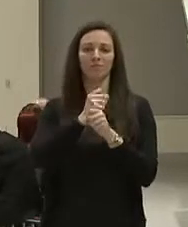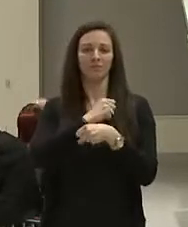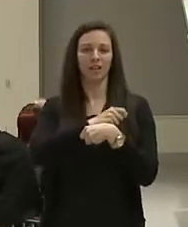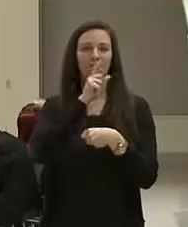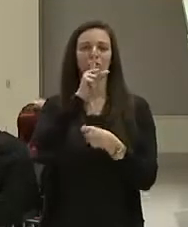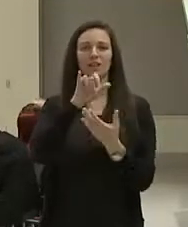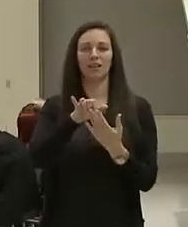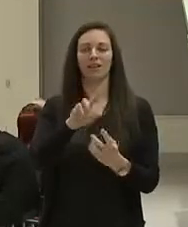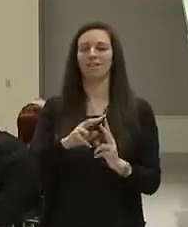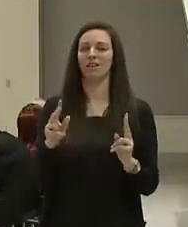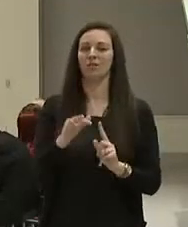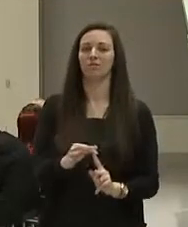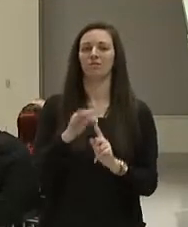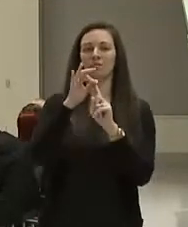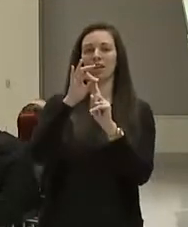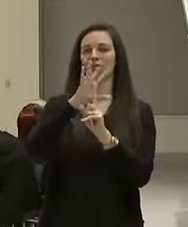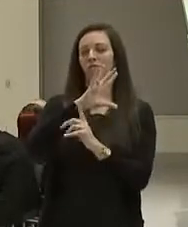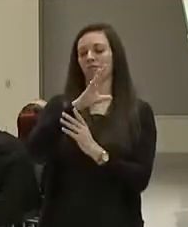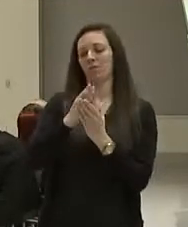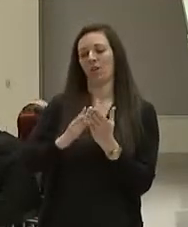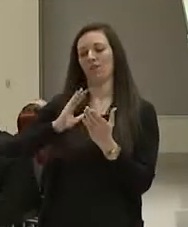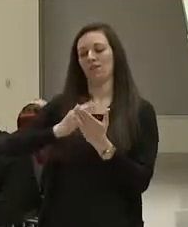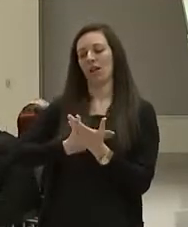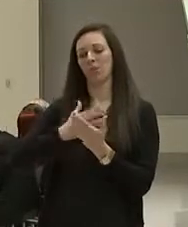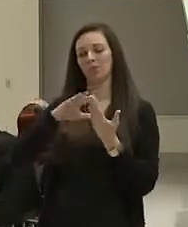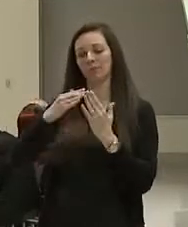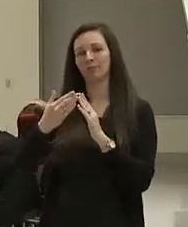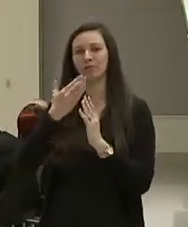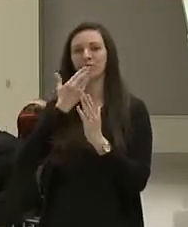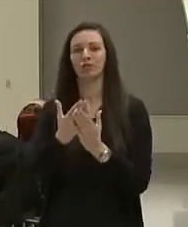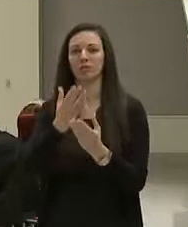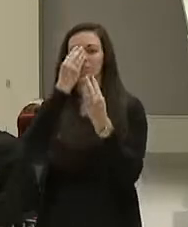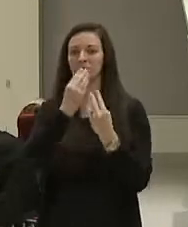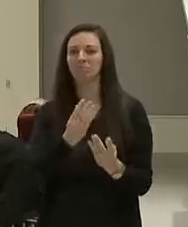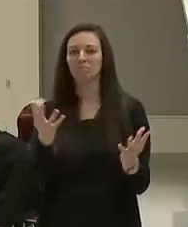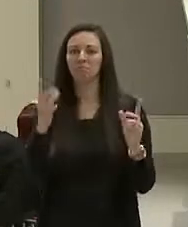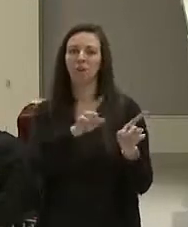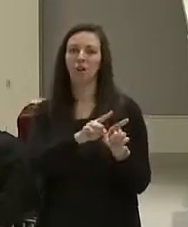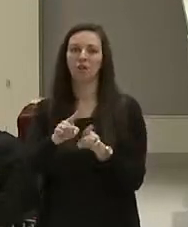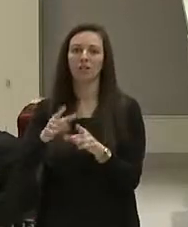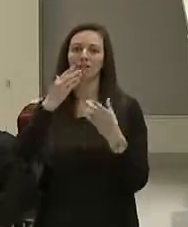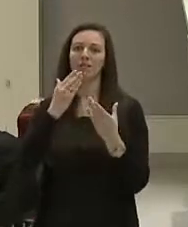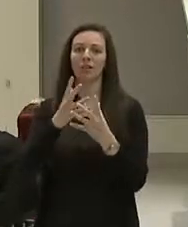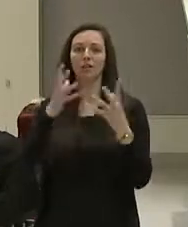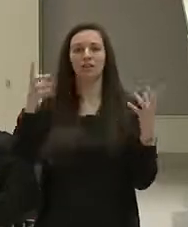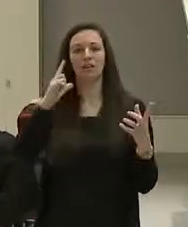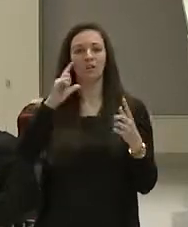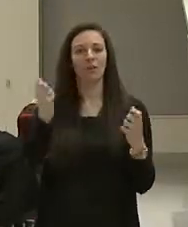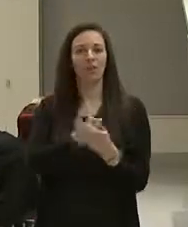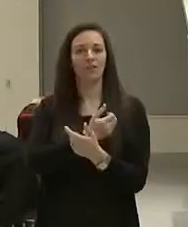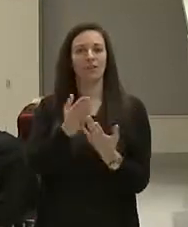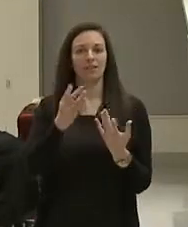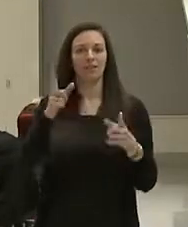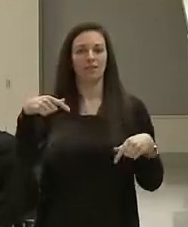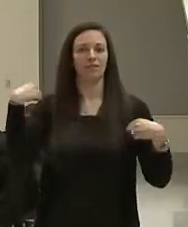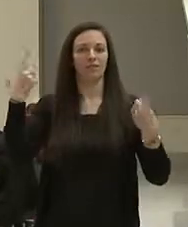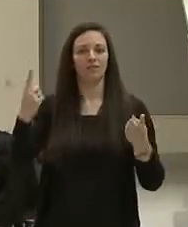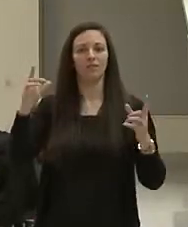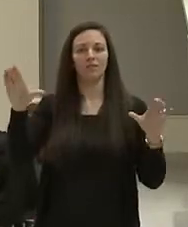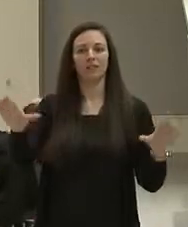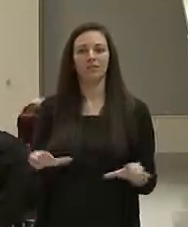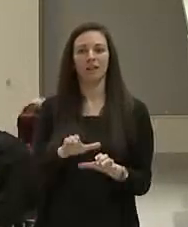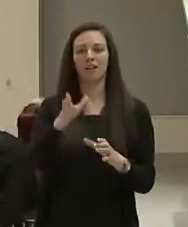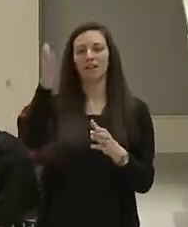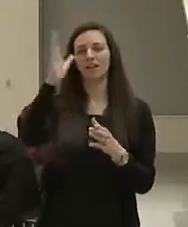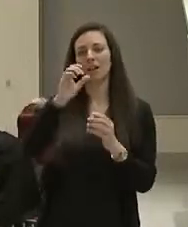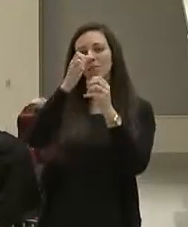very special part of our community is well informed as well. So thank you so much for everything that you've done. God bless all of you, and we will